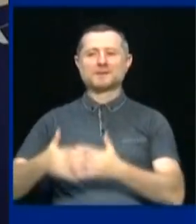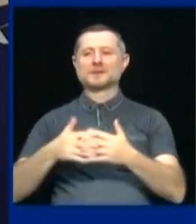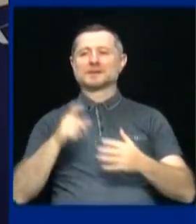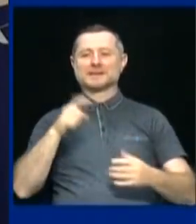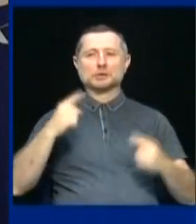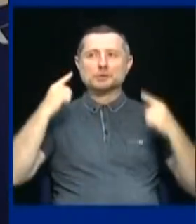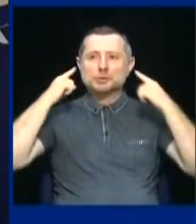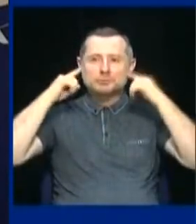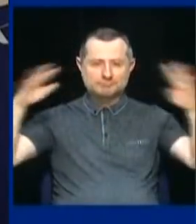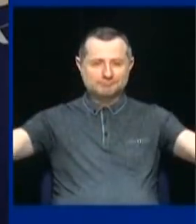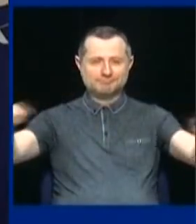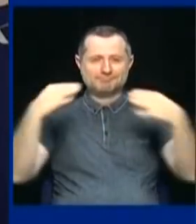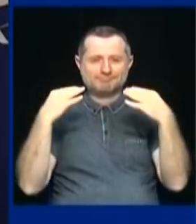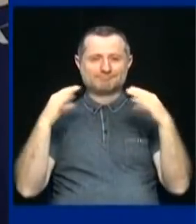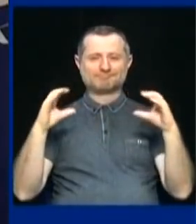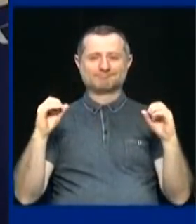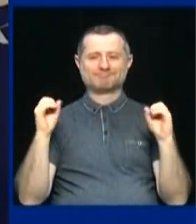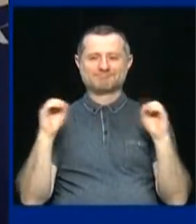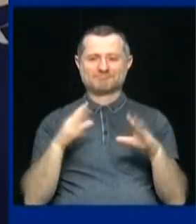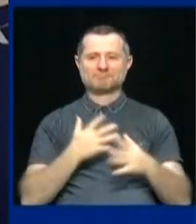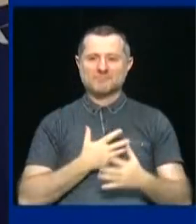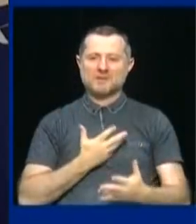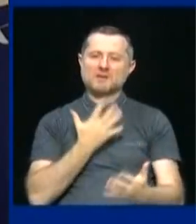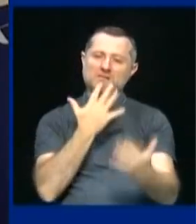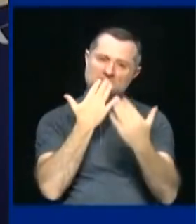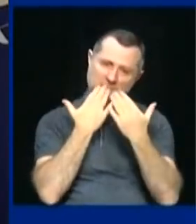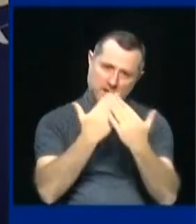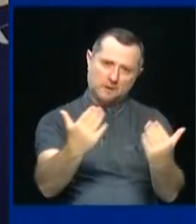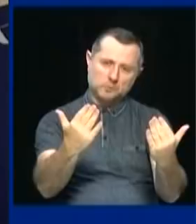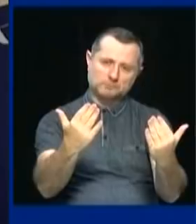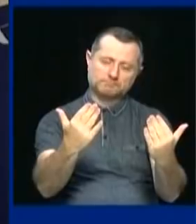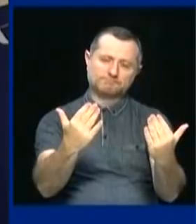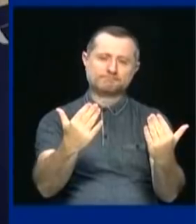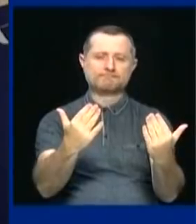you for the honor of serving